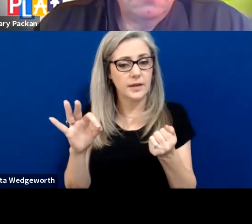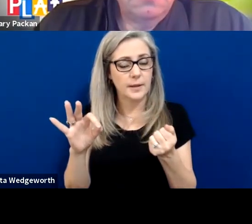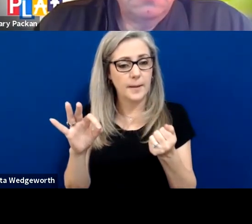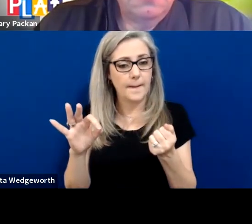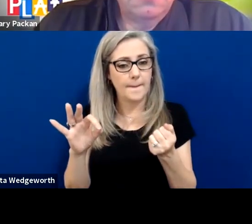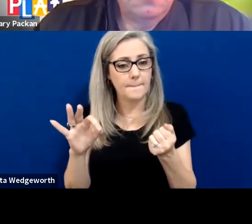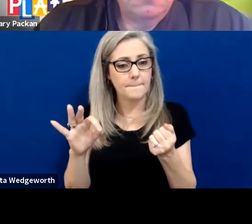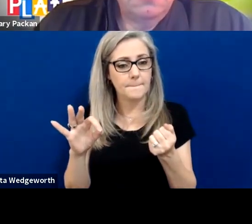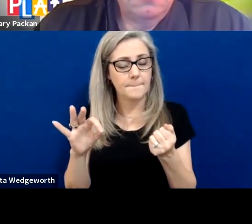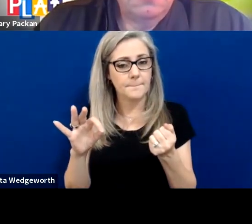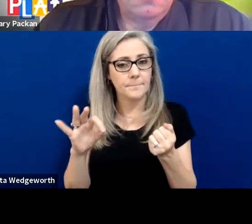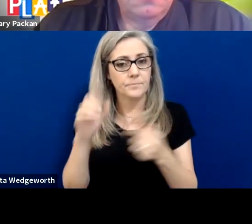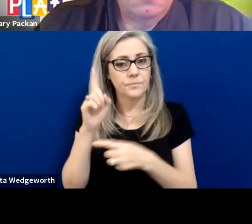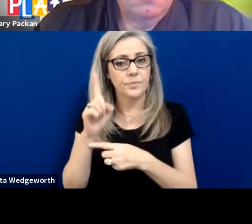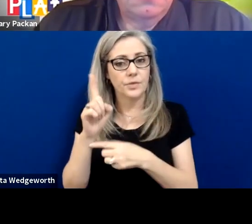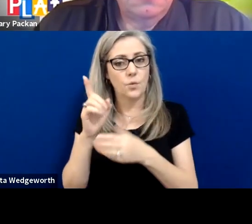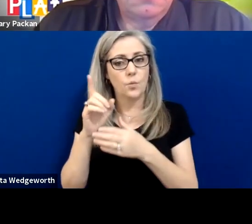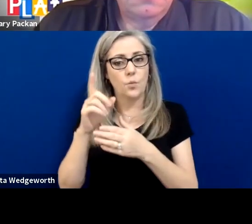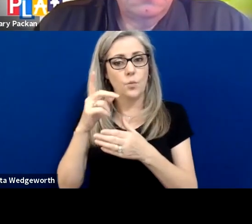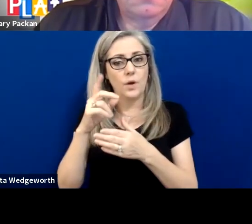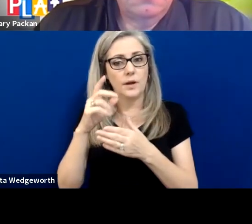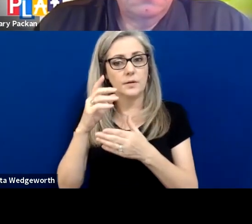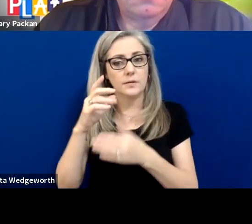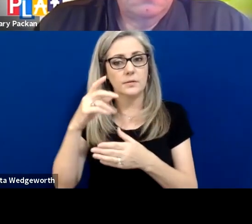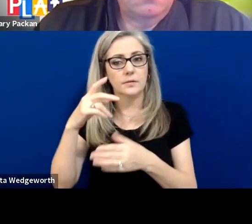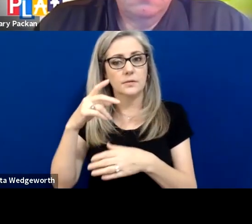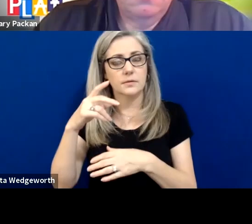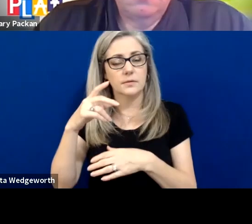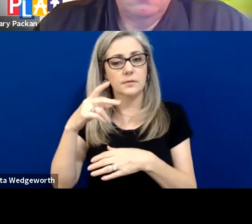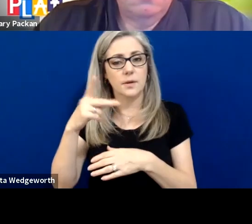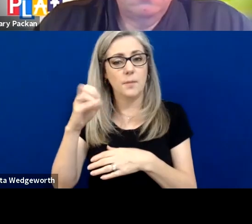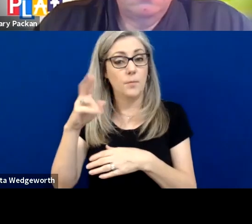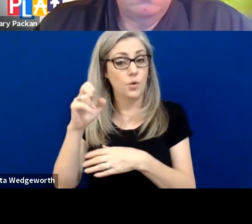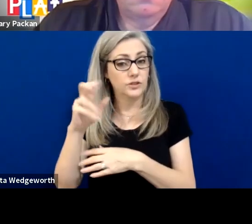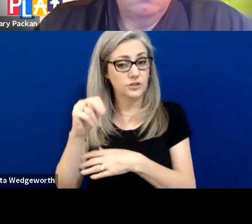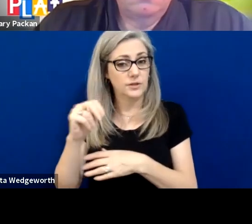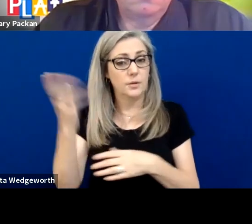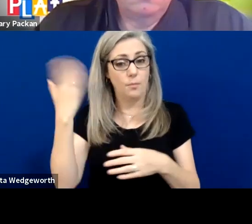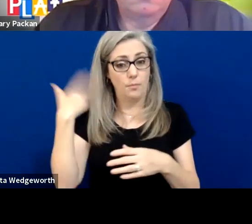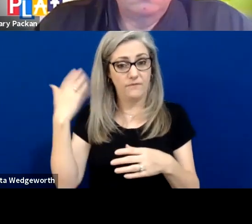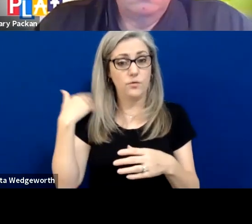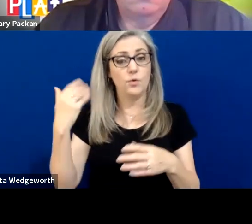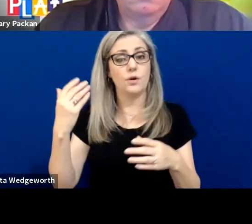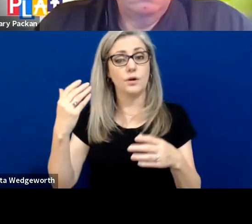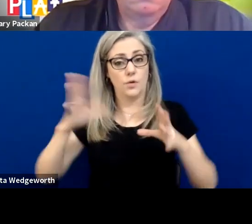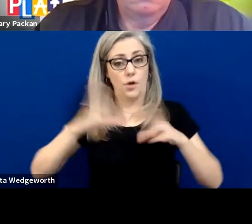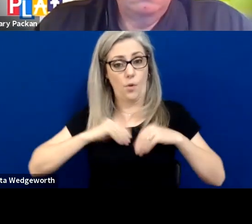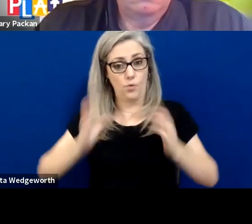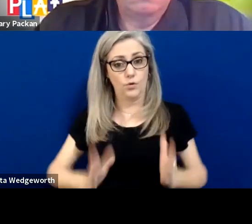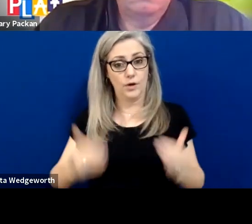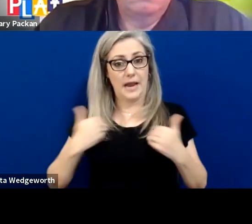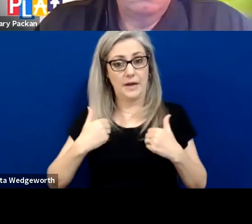one portion back there that was still held by an owner, and was this just recently turned over to us?